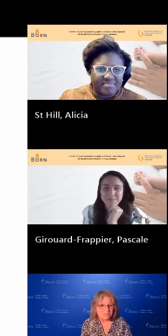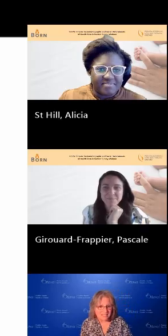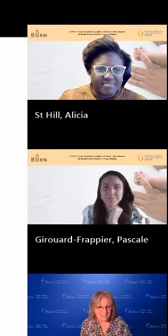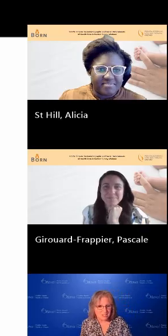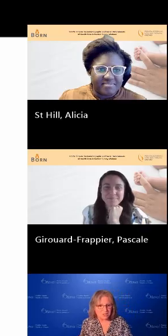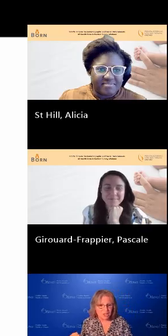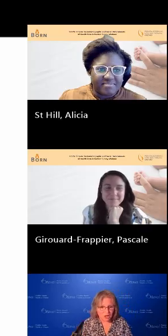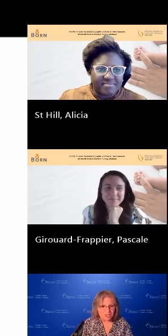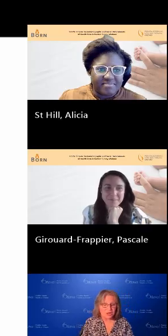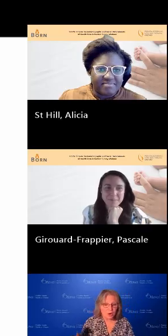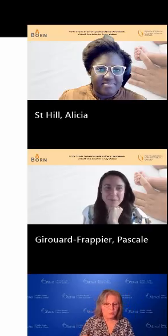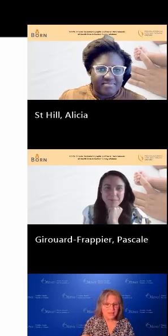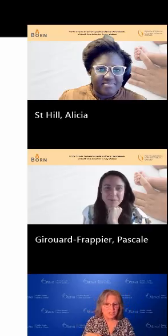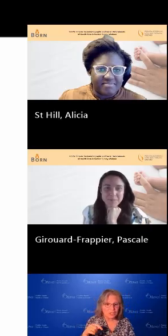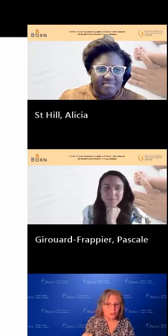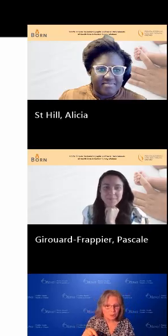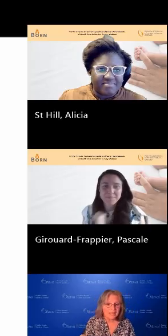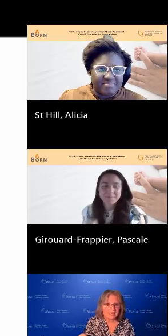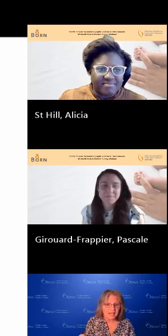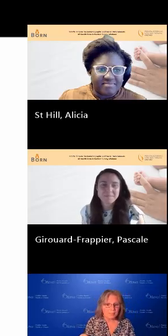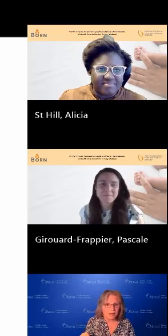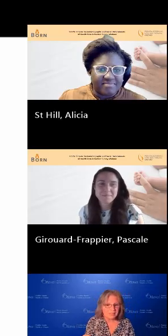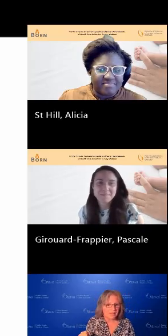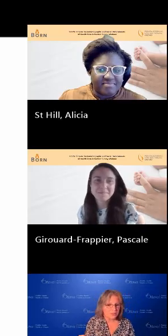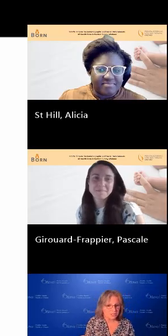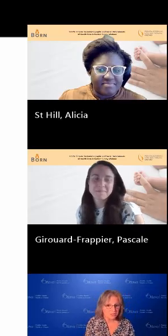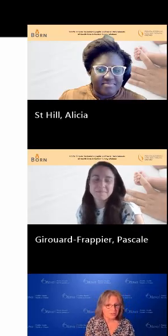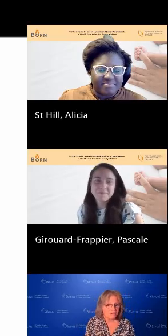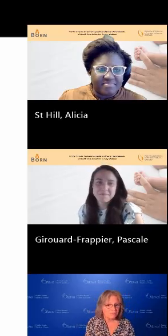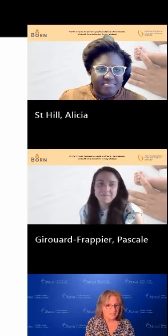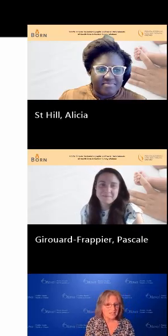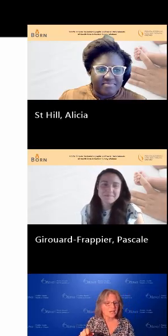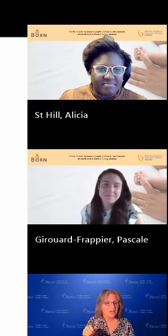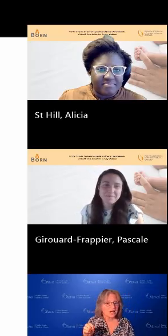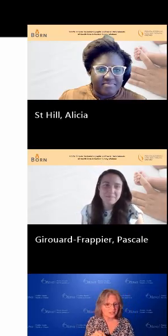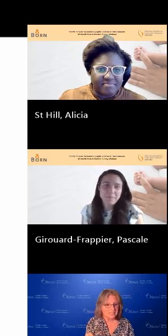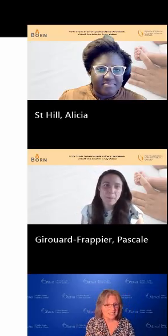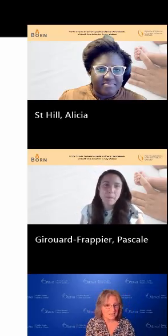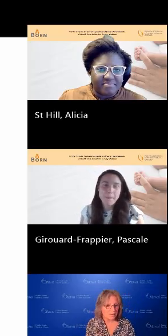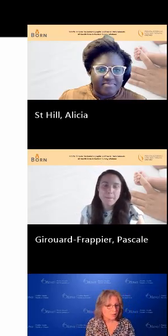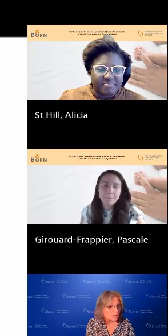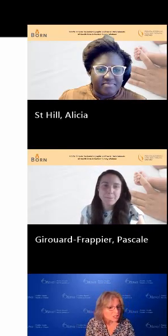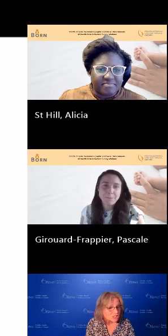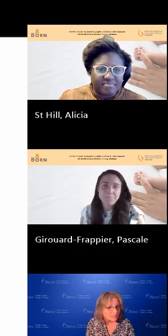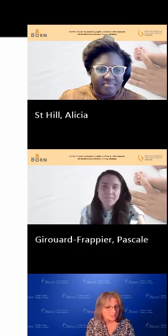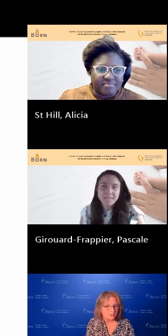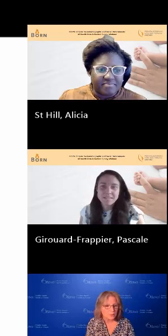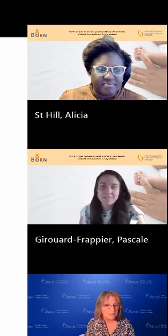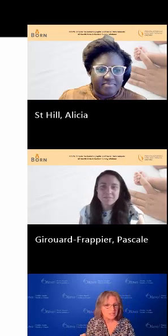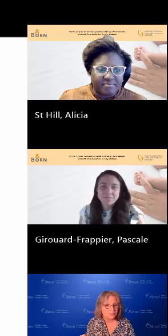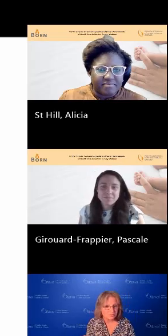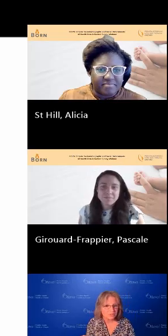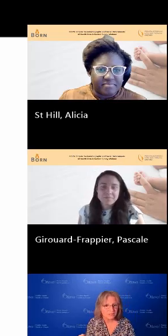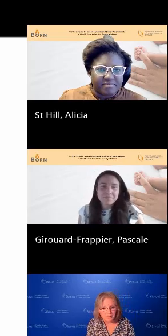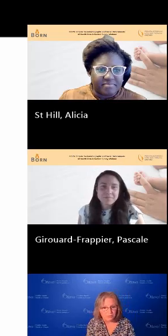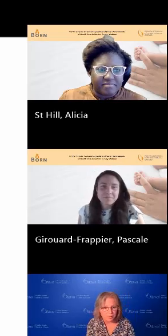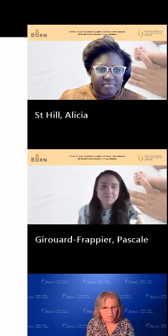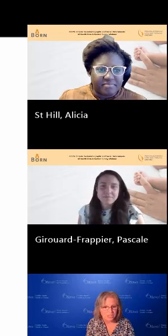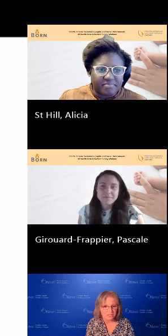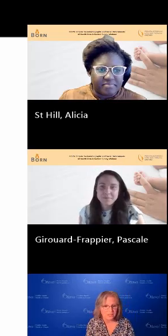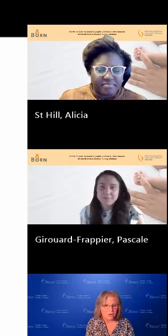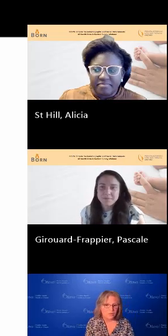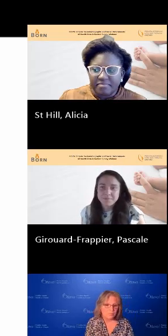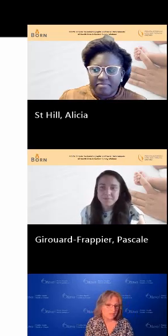In terms of lessons learned also, OPH co-led a Public Health Ontario funded LDCP project, so a locally driven